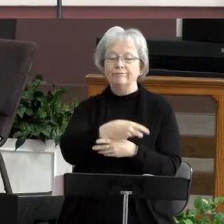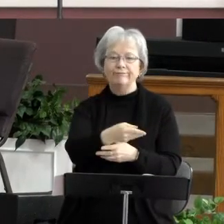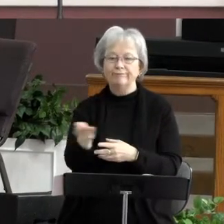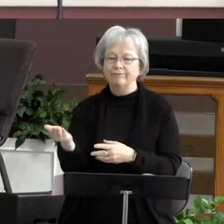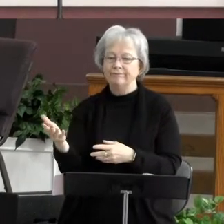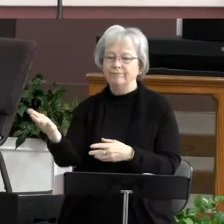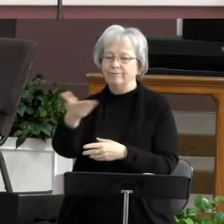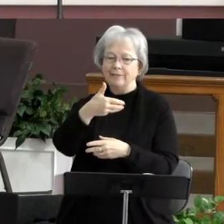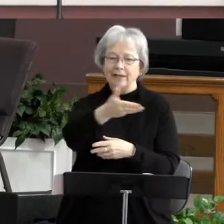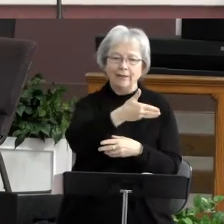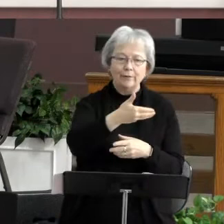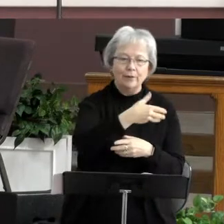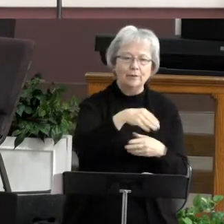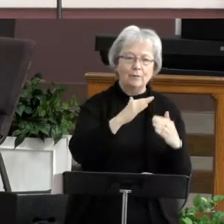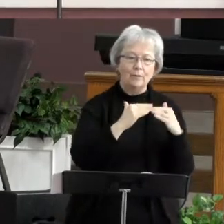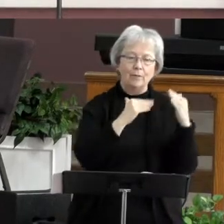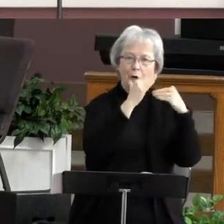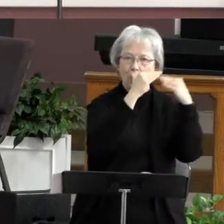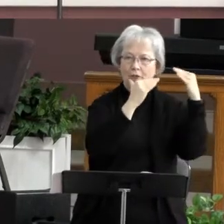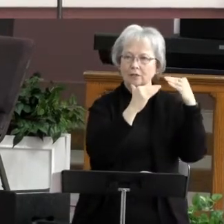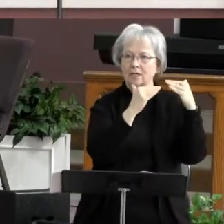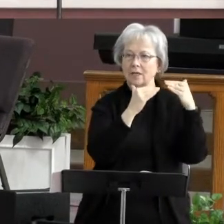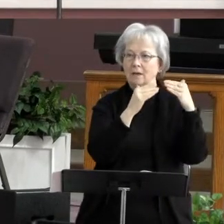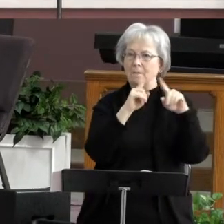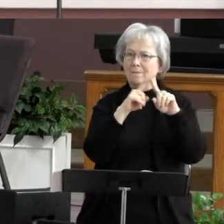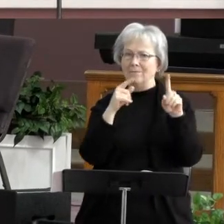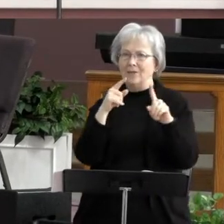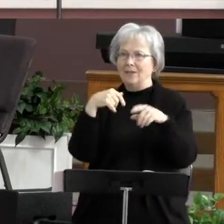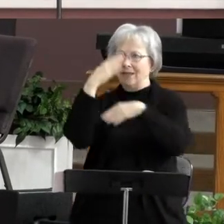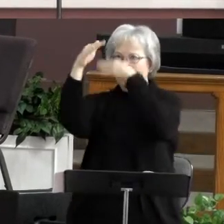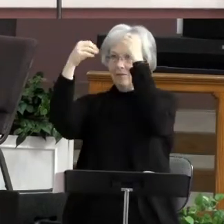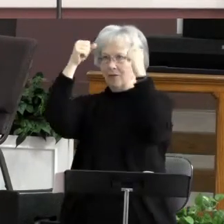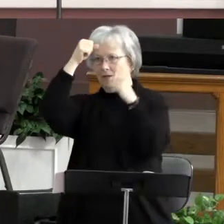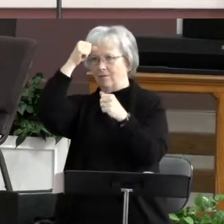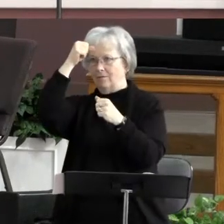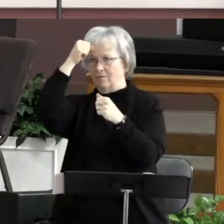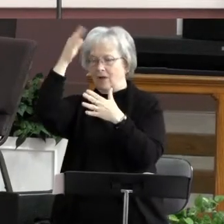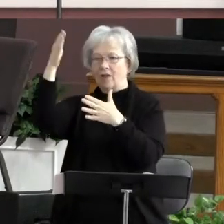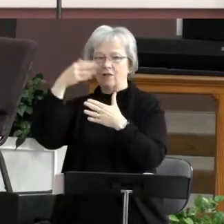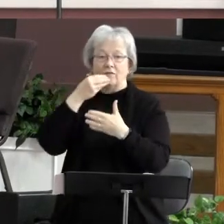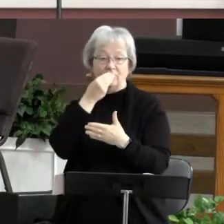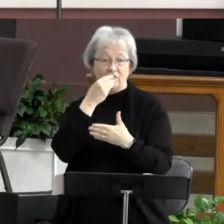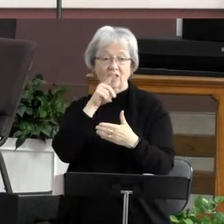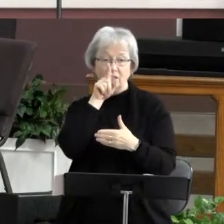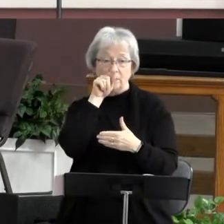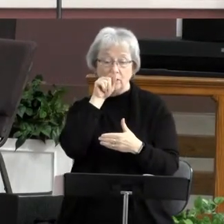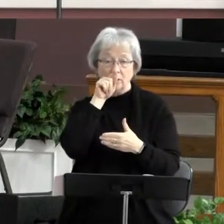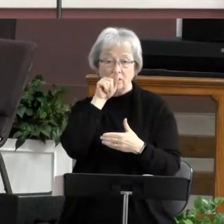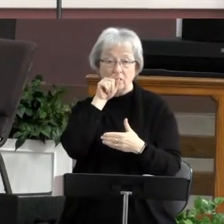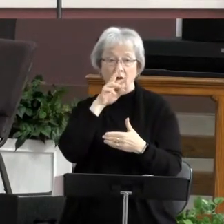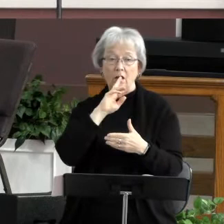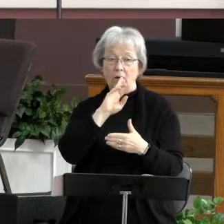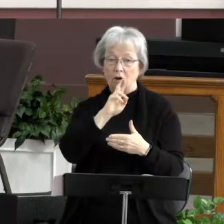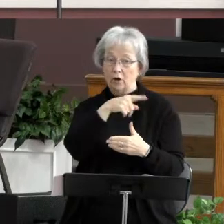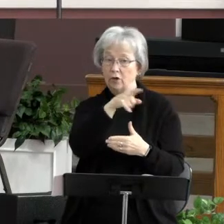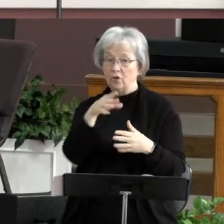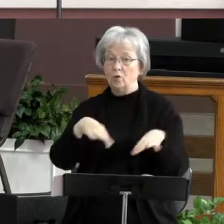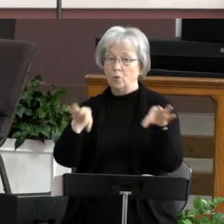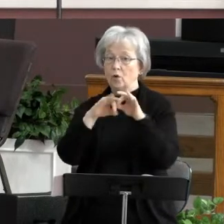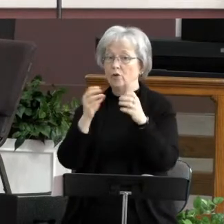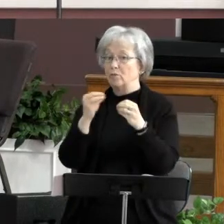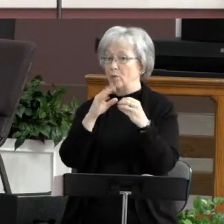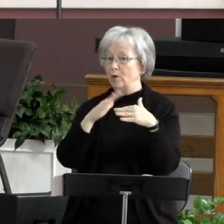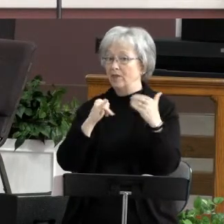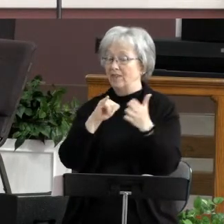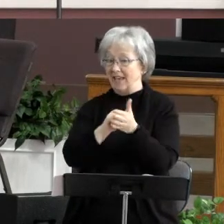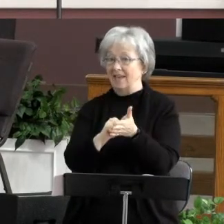nor gather into barns, and yet your heavenly Father feeds them. Are you not worth much more than they? And who of you,